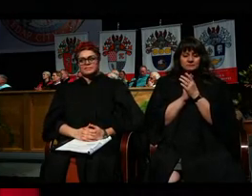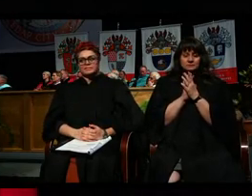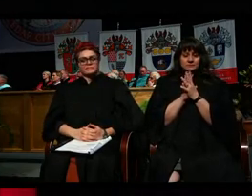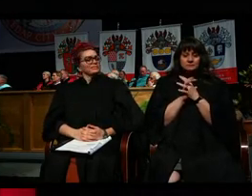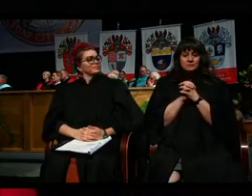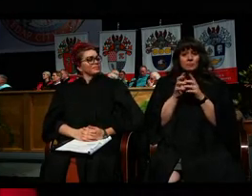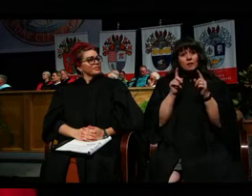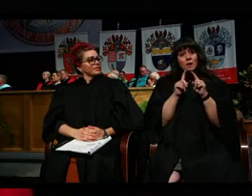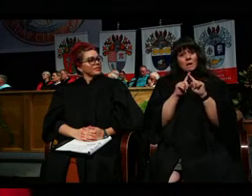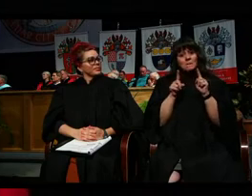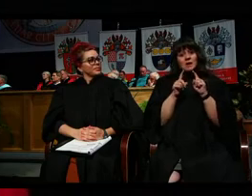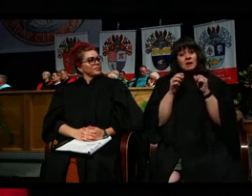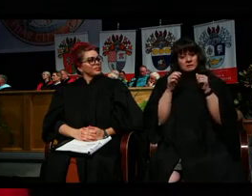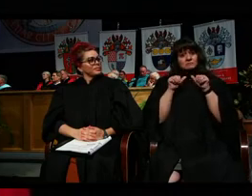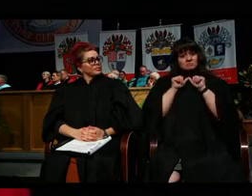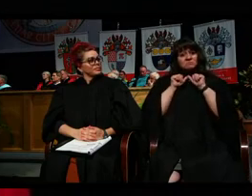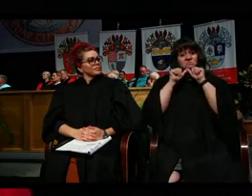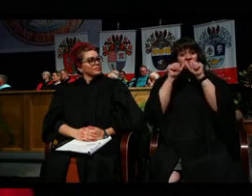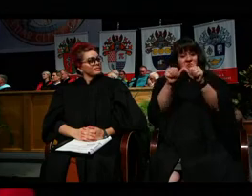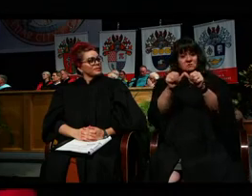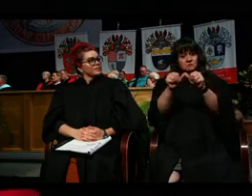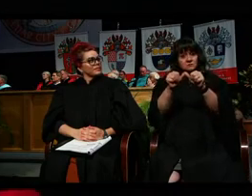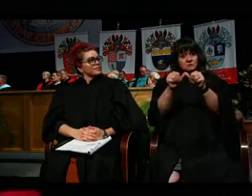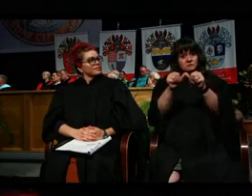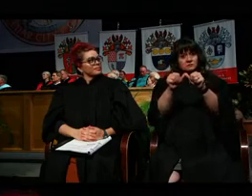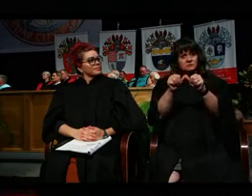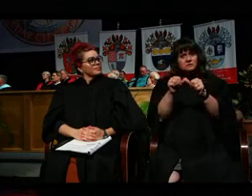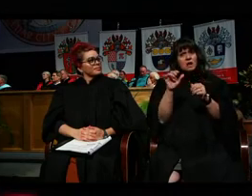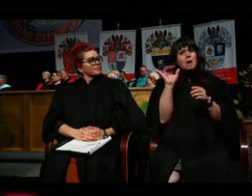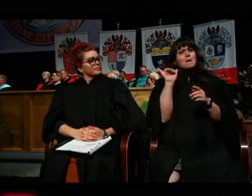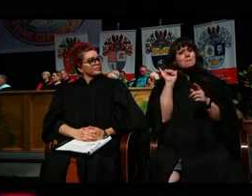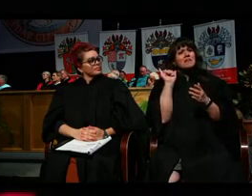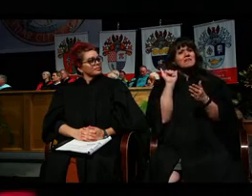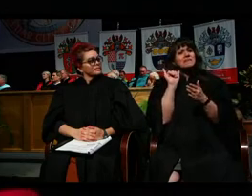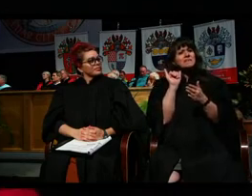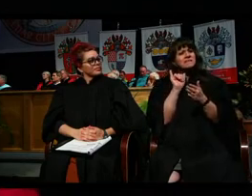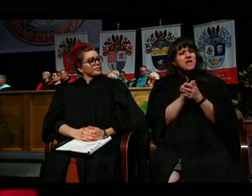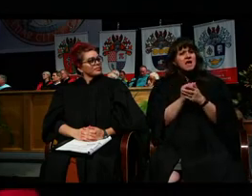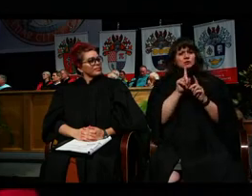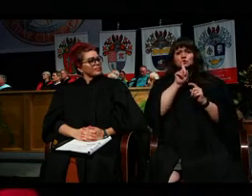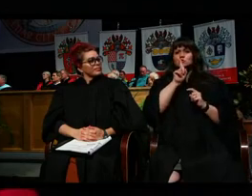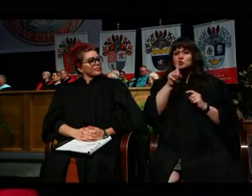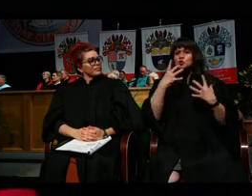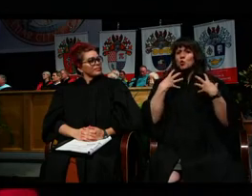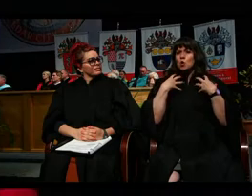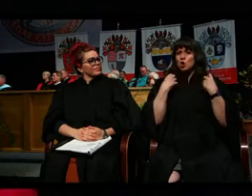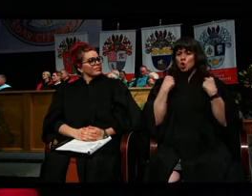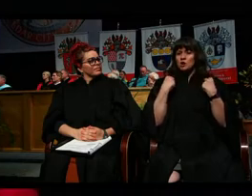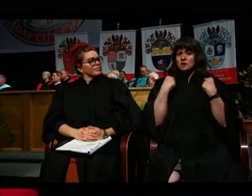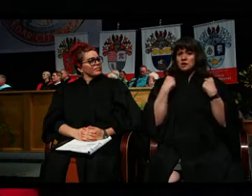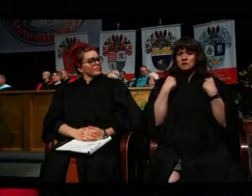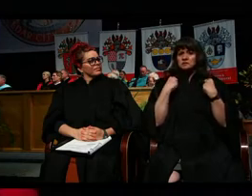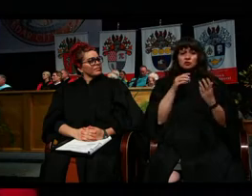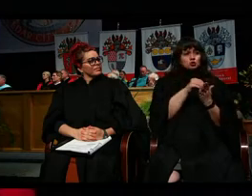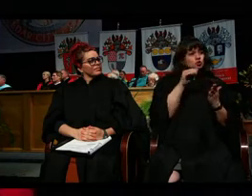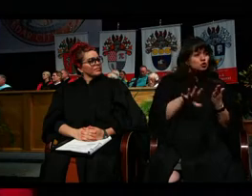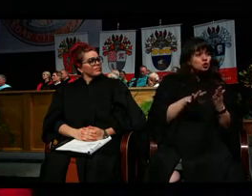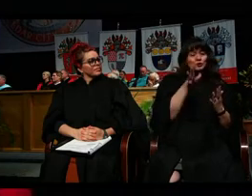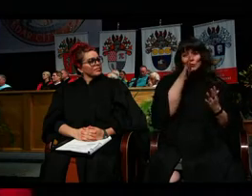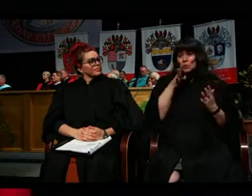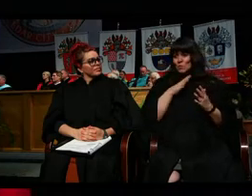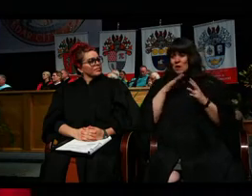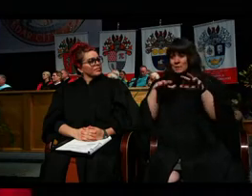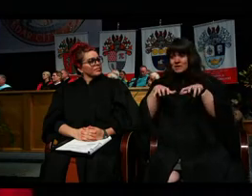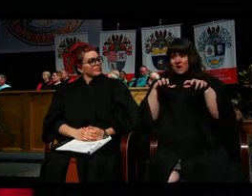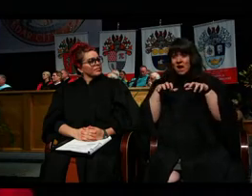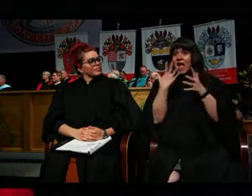But she persevered. Isn't that the mark of true courage? Students, women in the audience, and anybody who